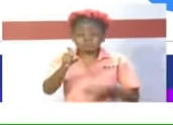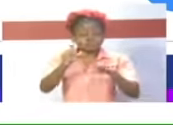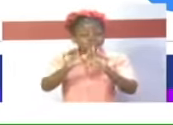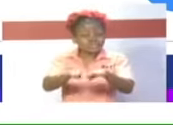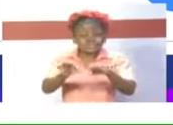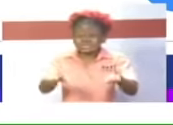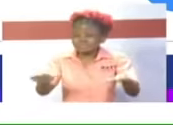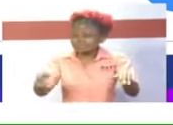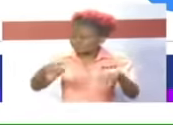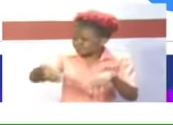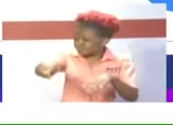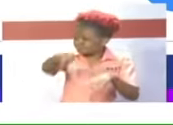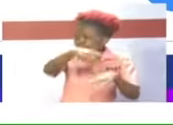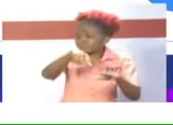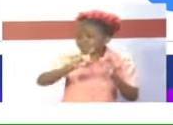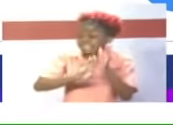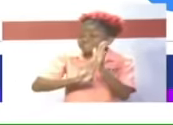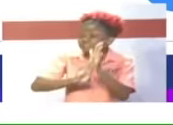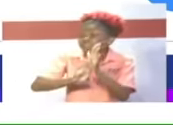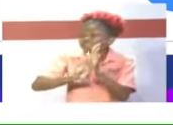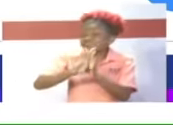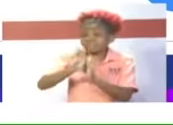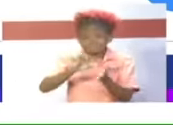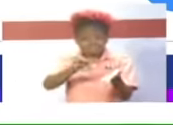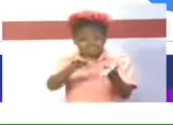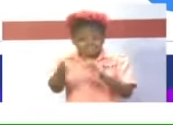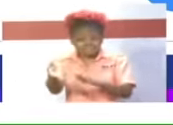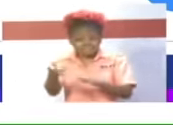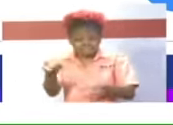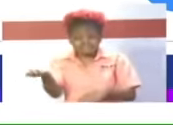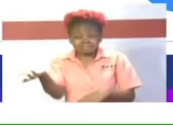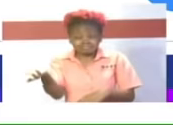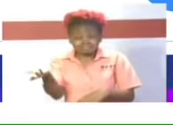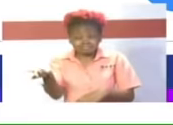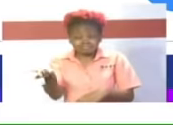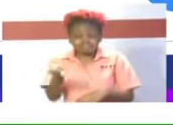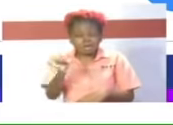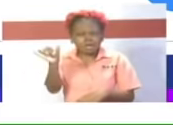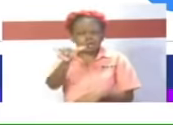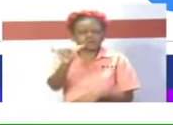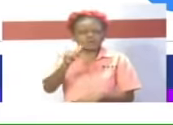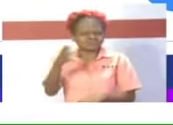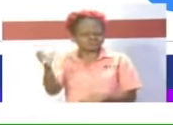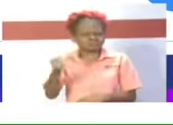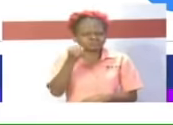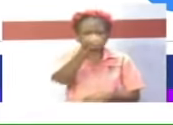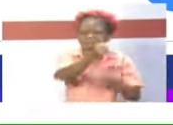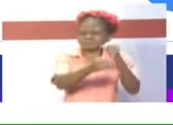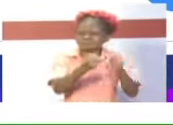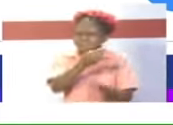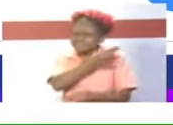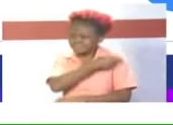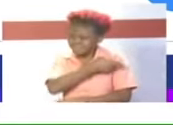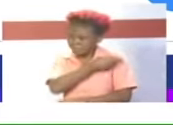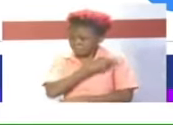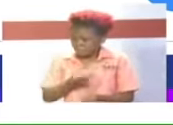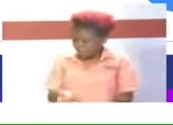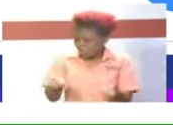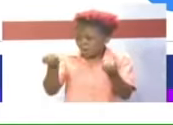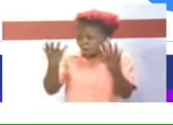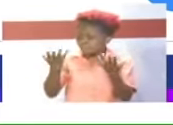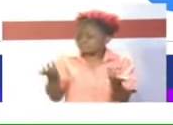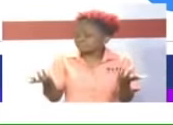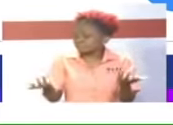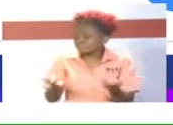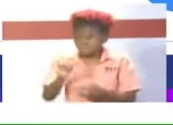of increases are you noticing in terms of infections, hospitalizations, and possibly deaths? We